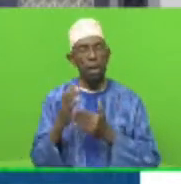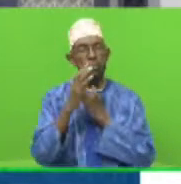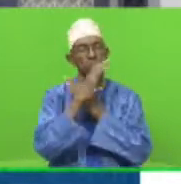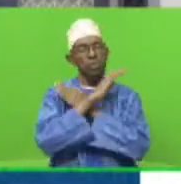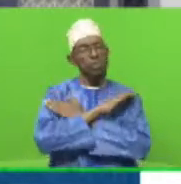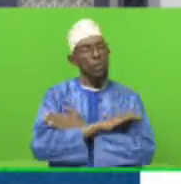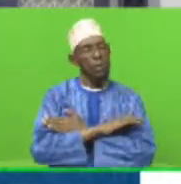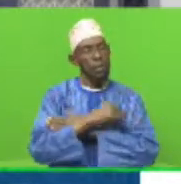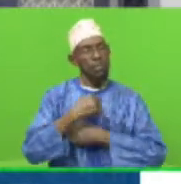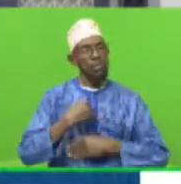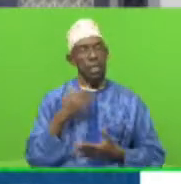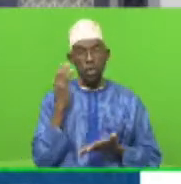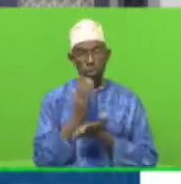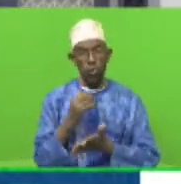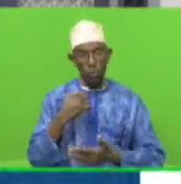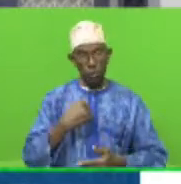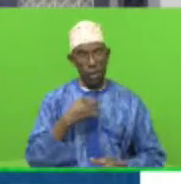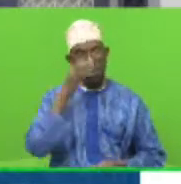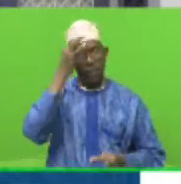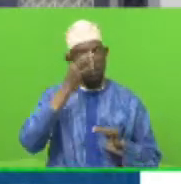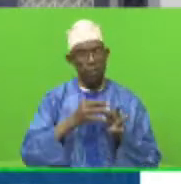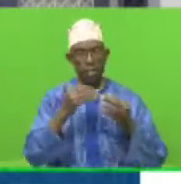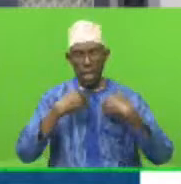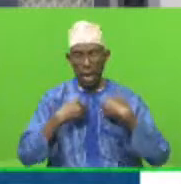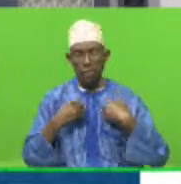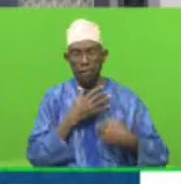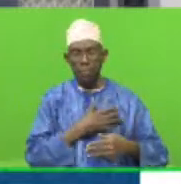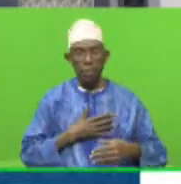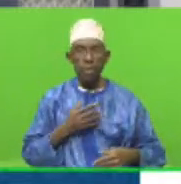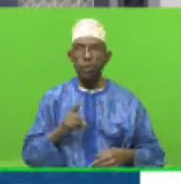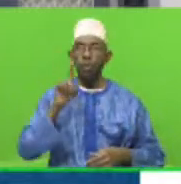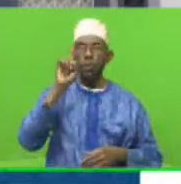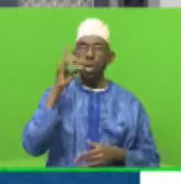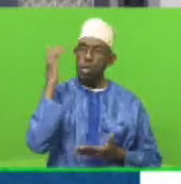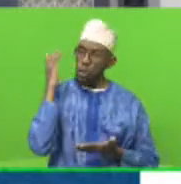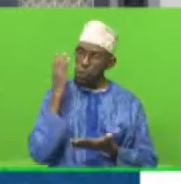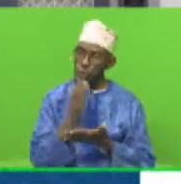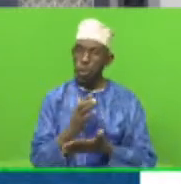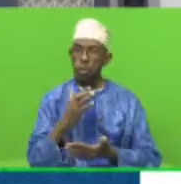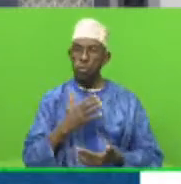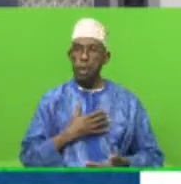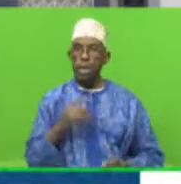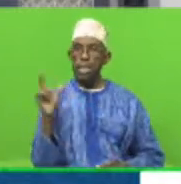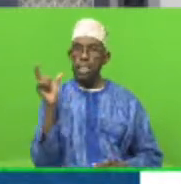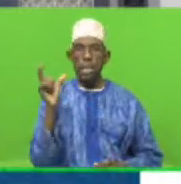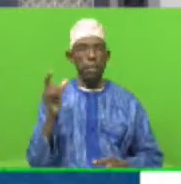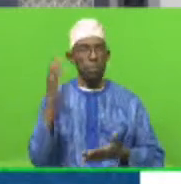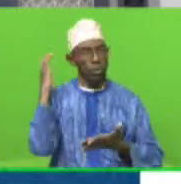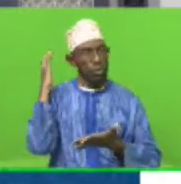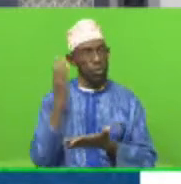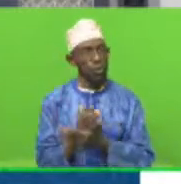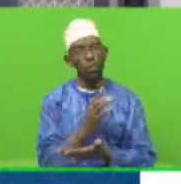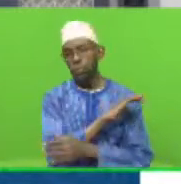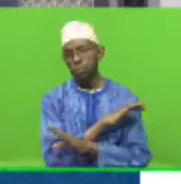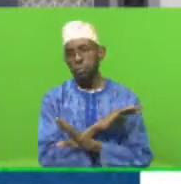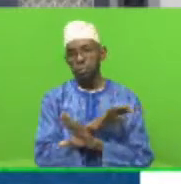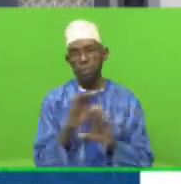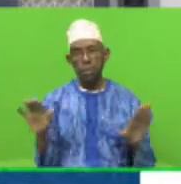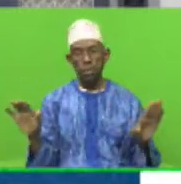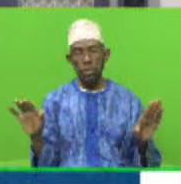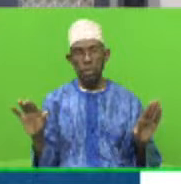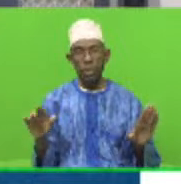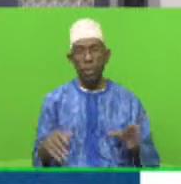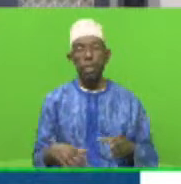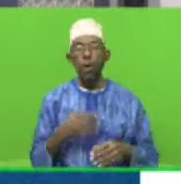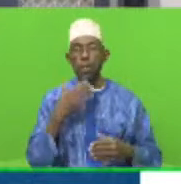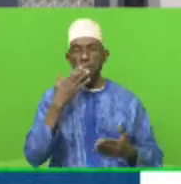You are confident. What you are doing is pleasing to Allah subhanahu wa ta'ala. And this is why we need to always appreciate the fact